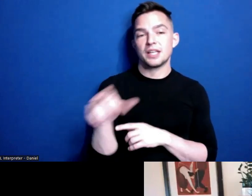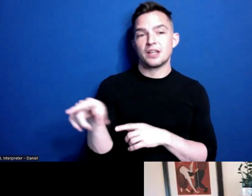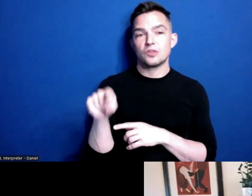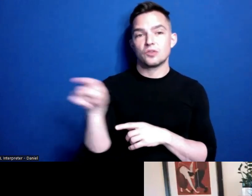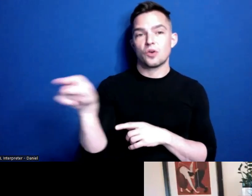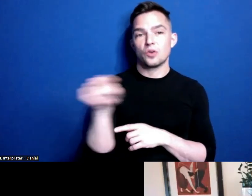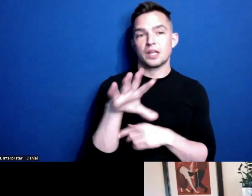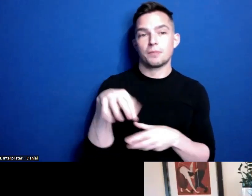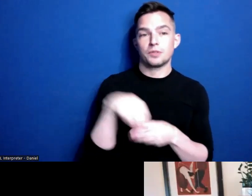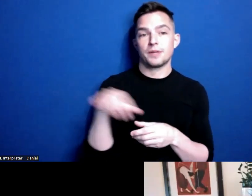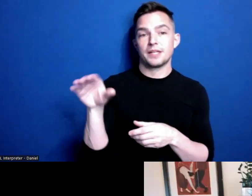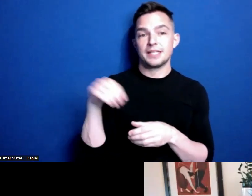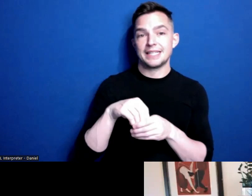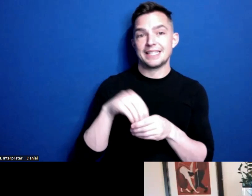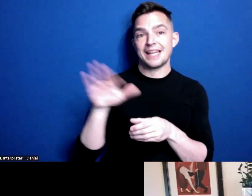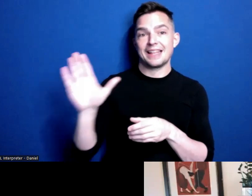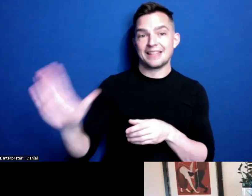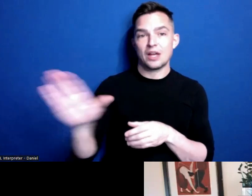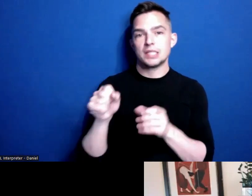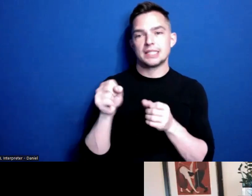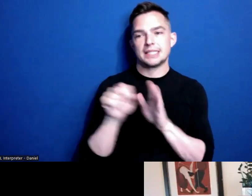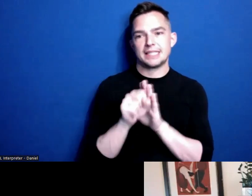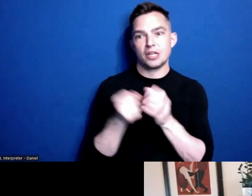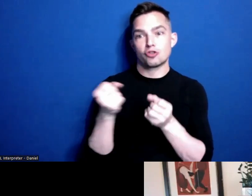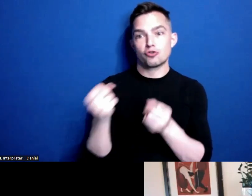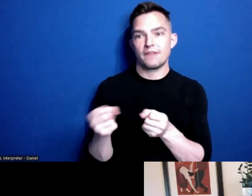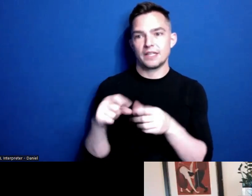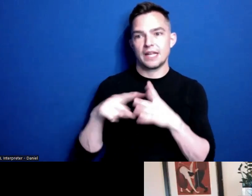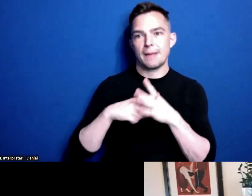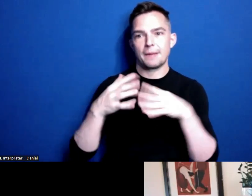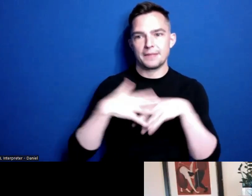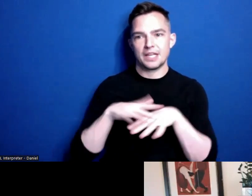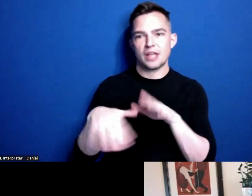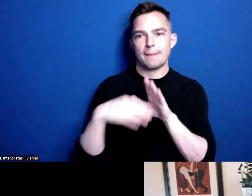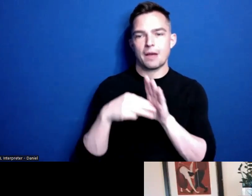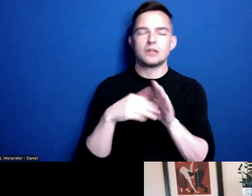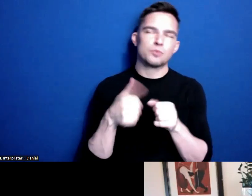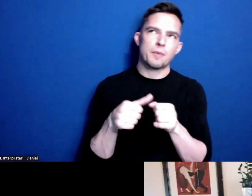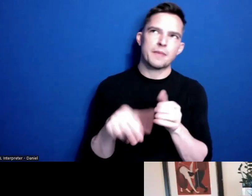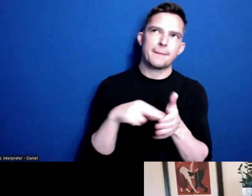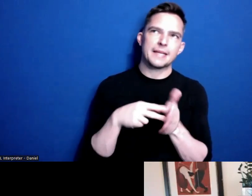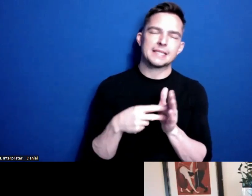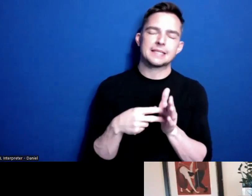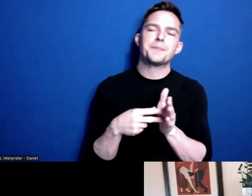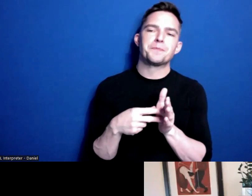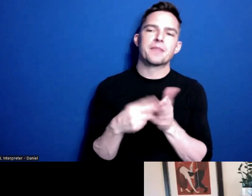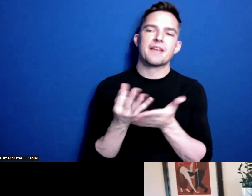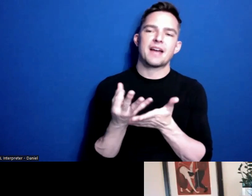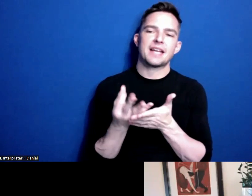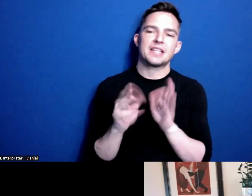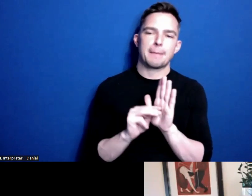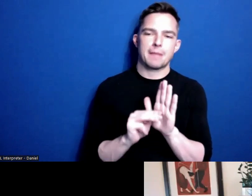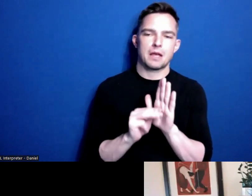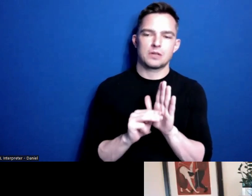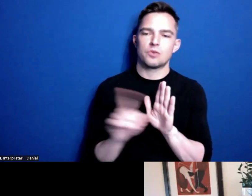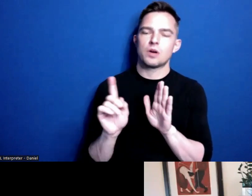participating in their state-driven implementation of the model, so remember that's the financing model